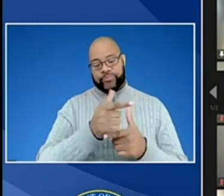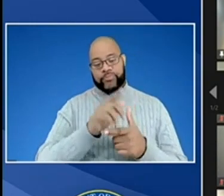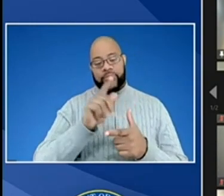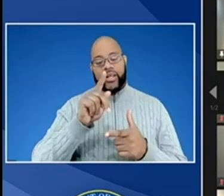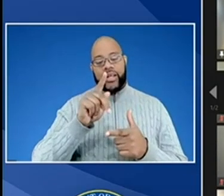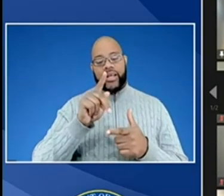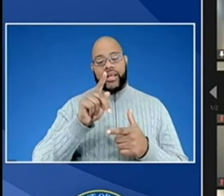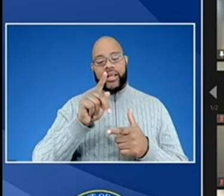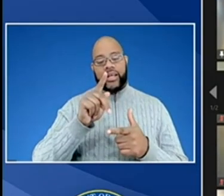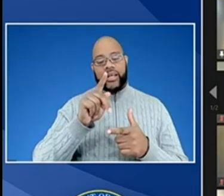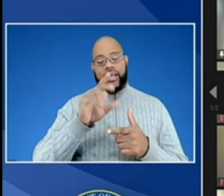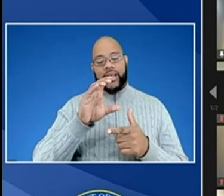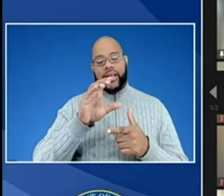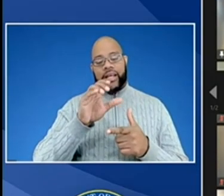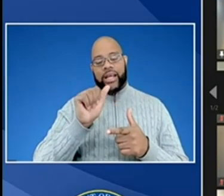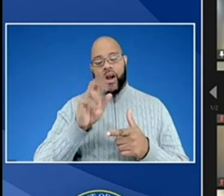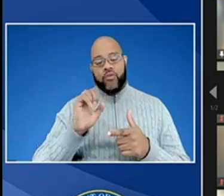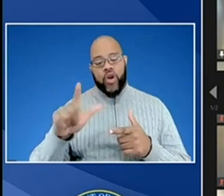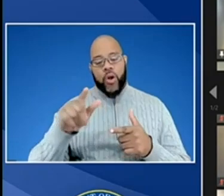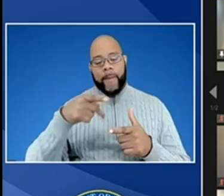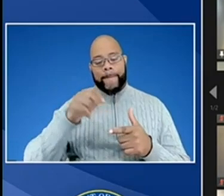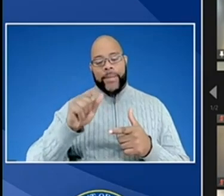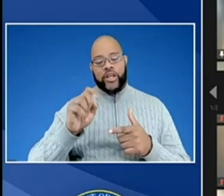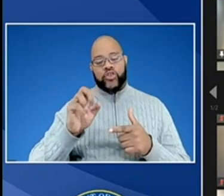Peterson as alternate.